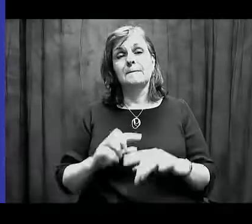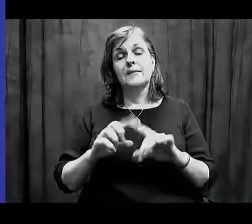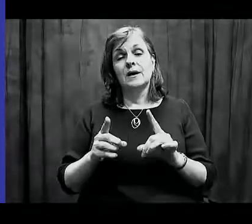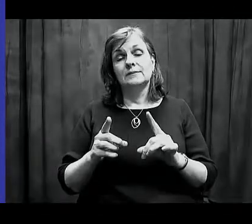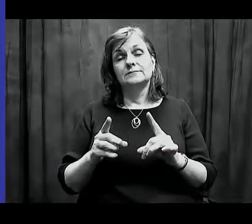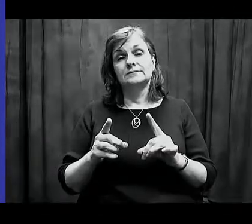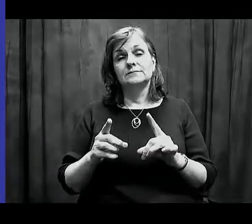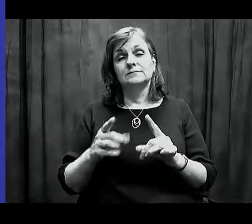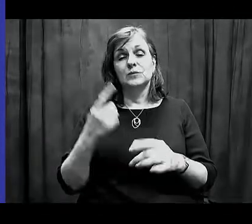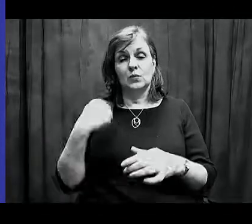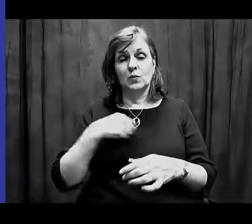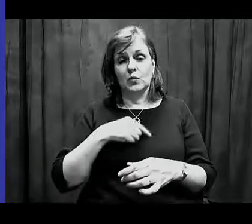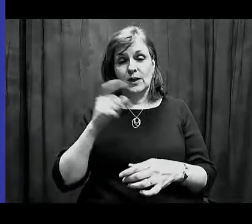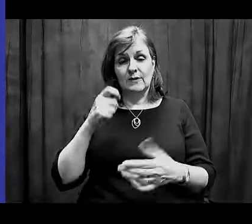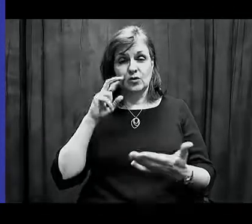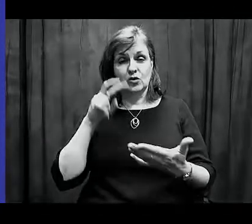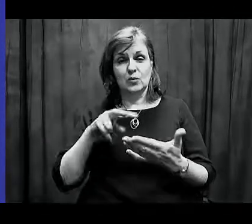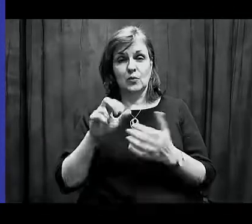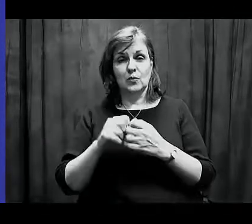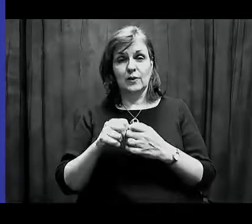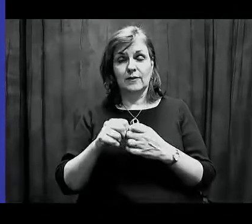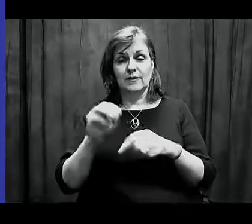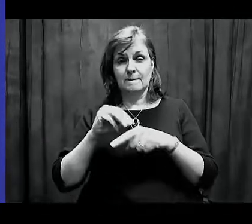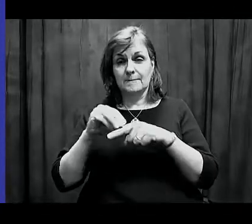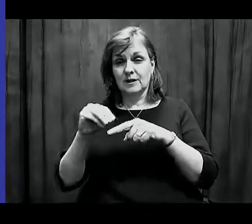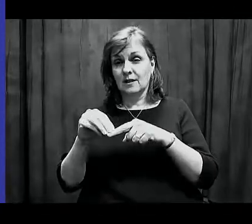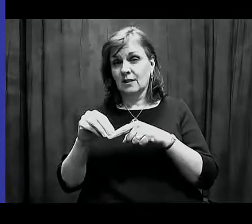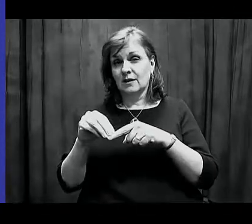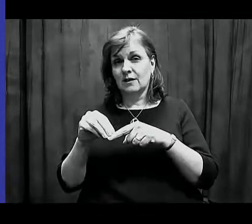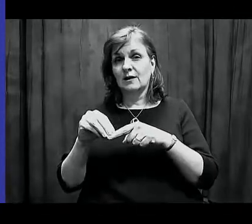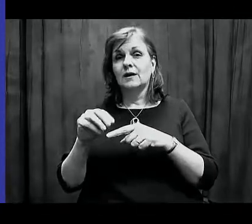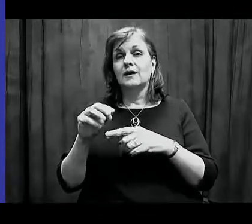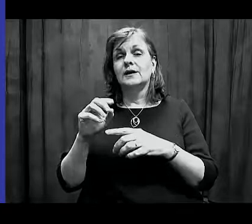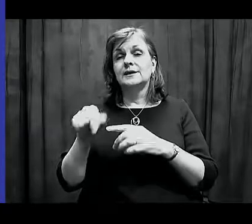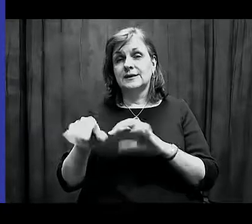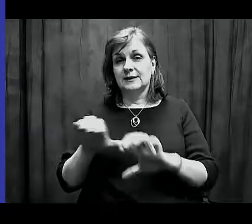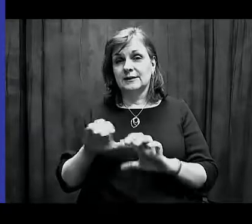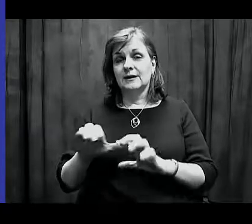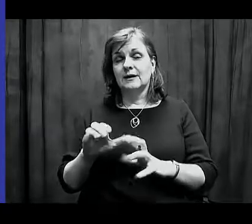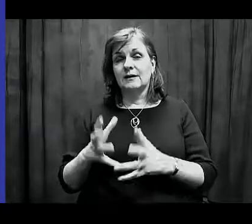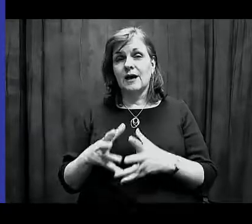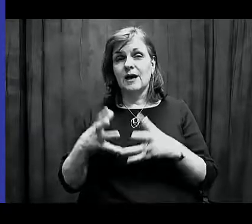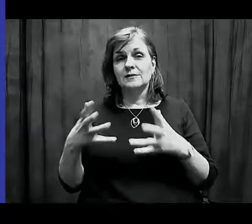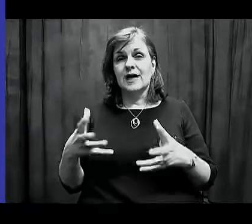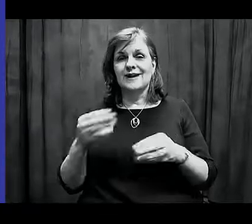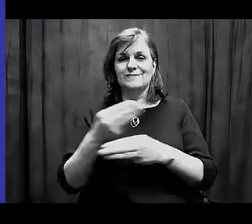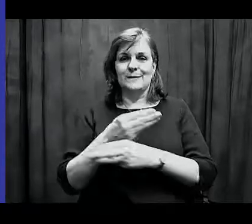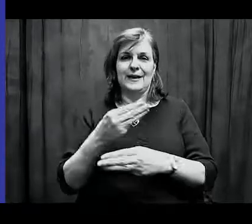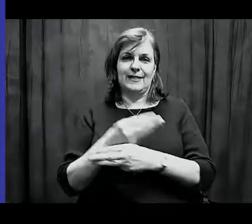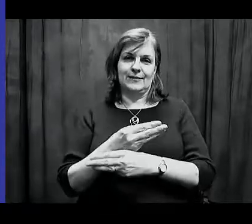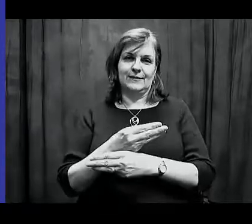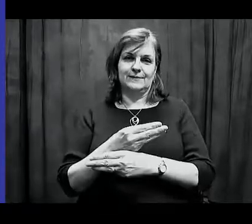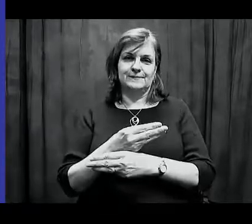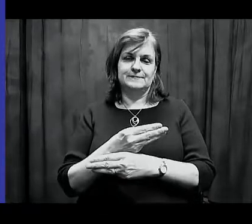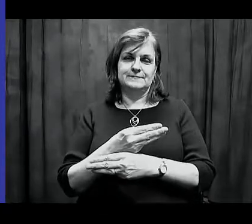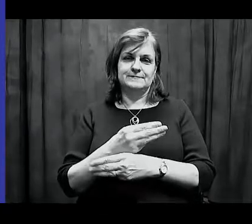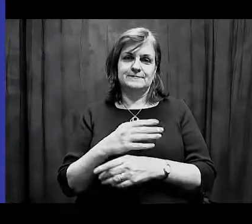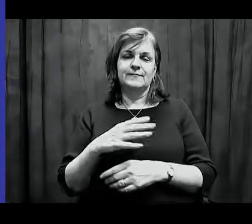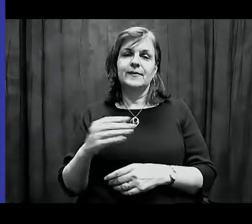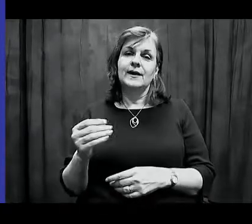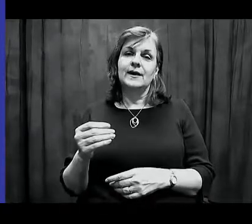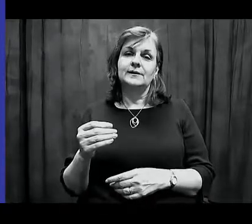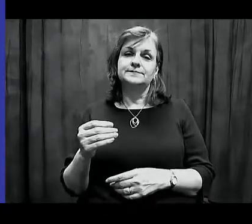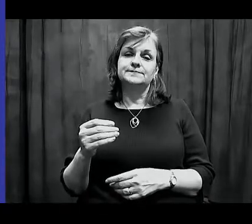the years. But what we have to look at with Gregor is that he did a whole lot